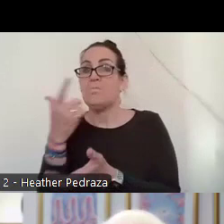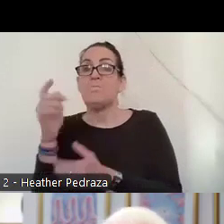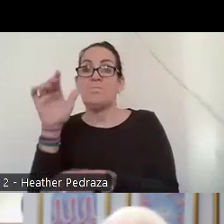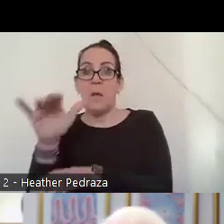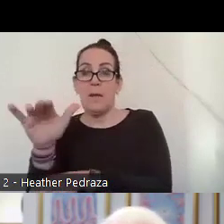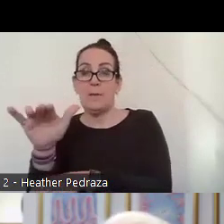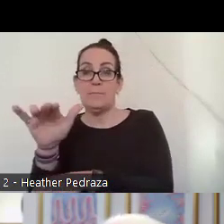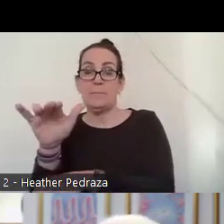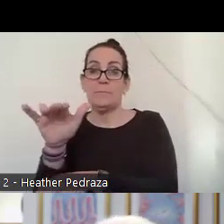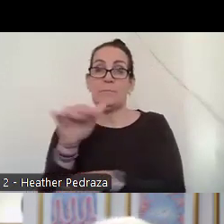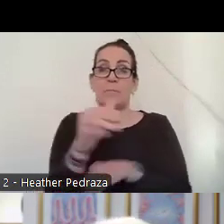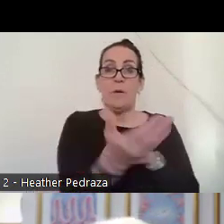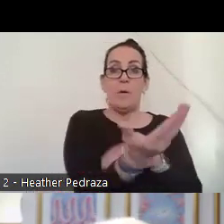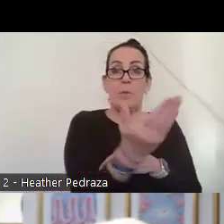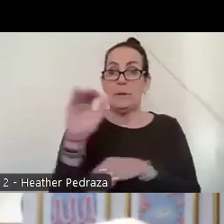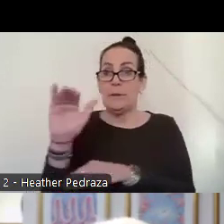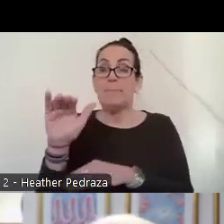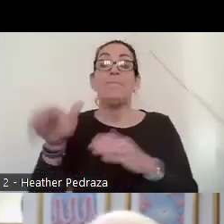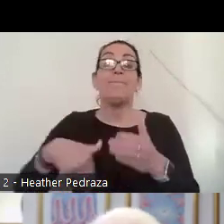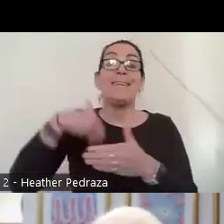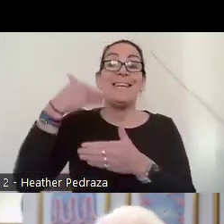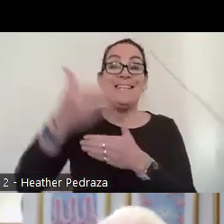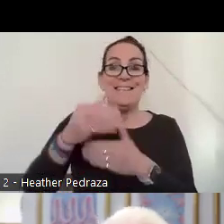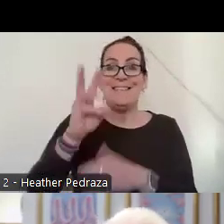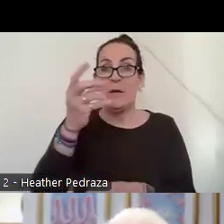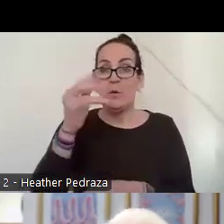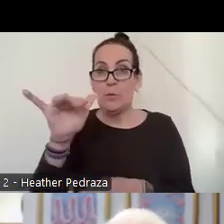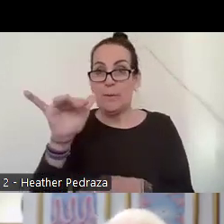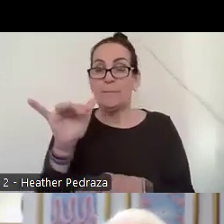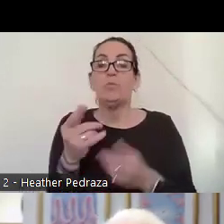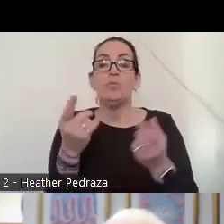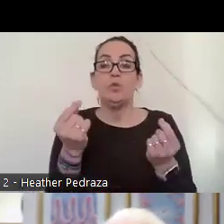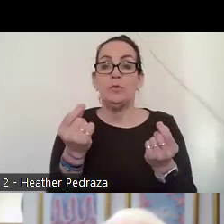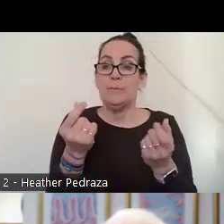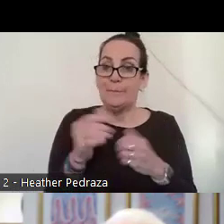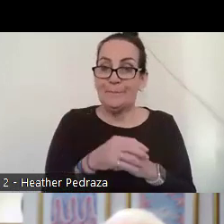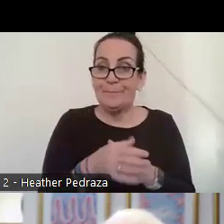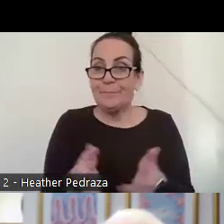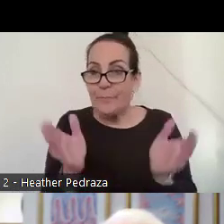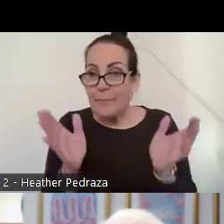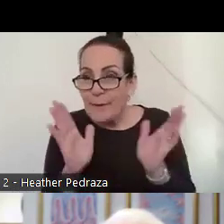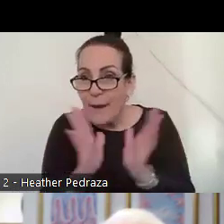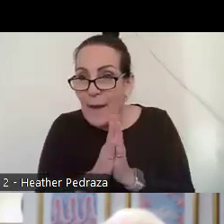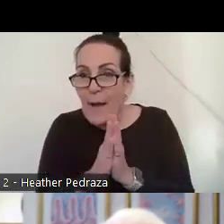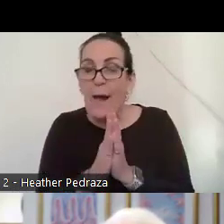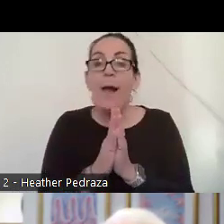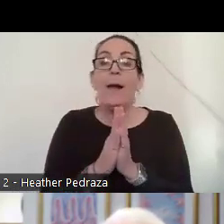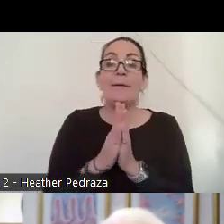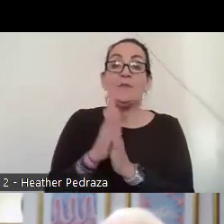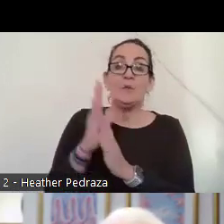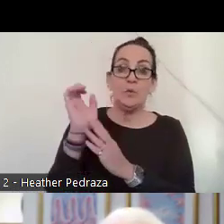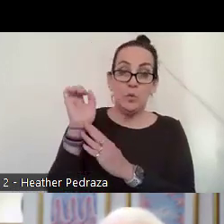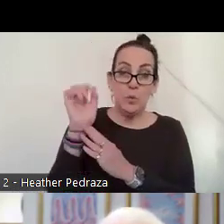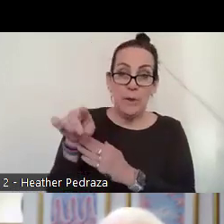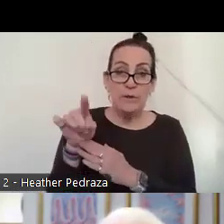The next approach, I think very helpful approach, is to ask the question, can we prevent those oligomers from forming